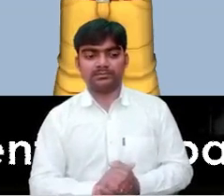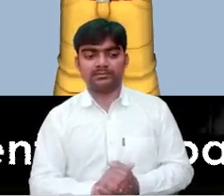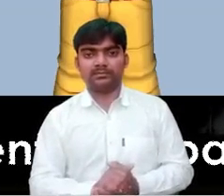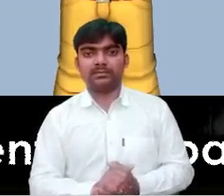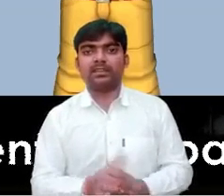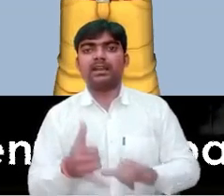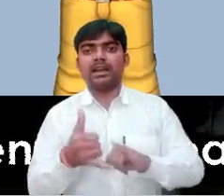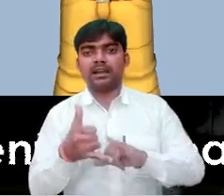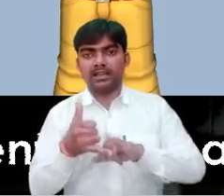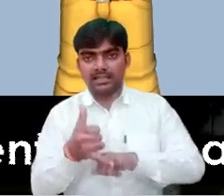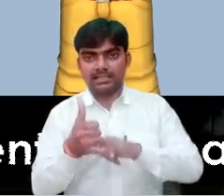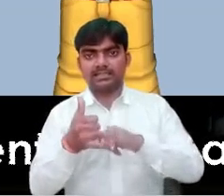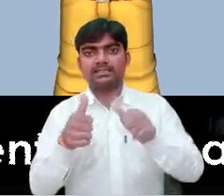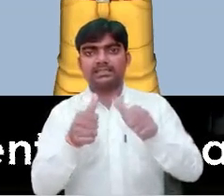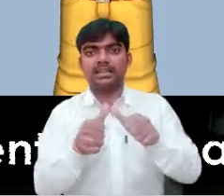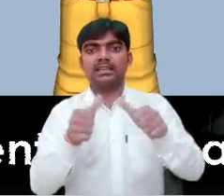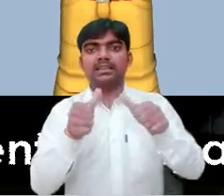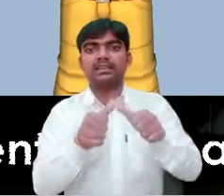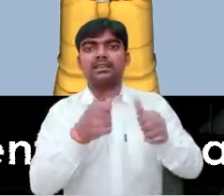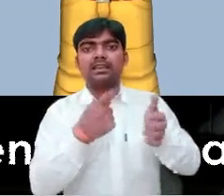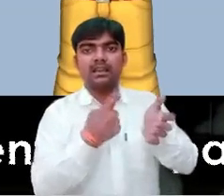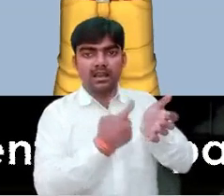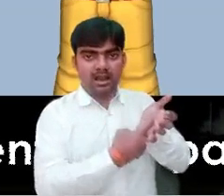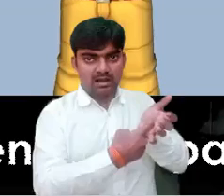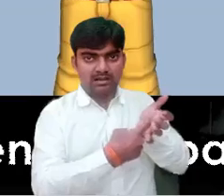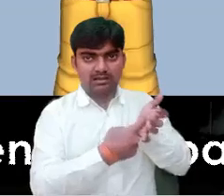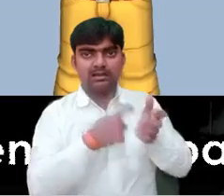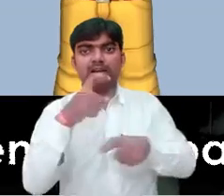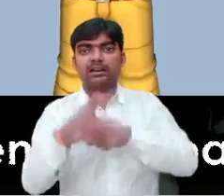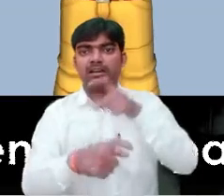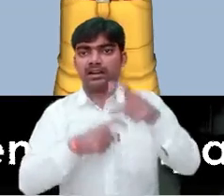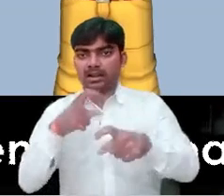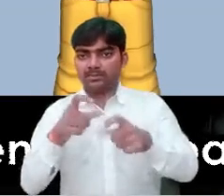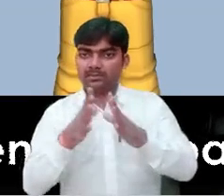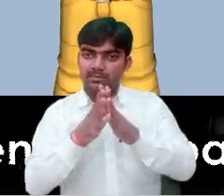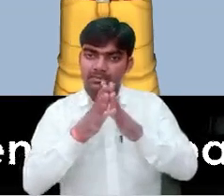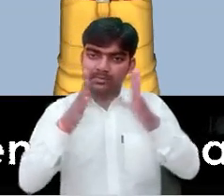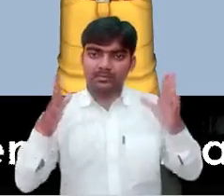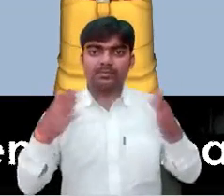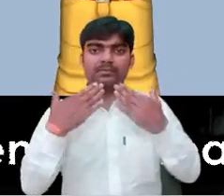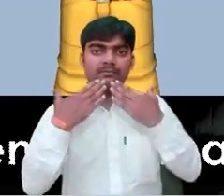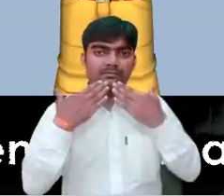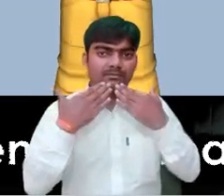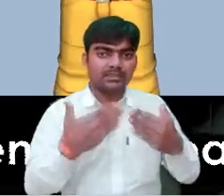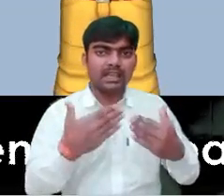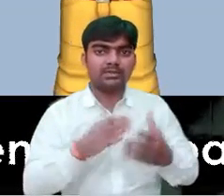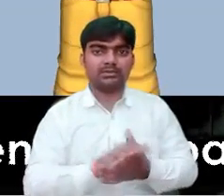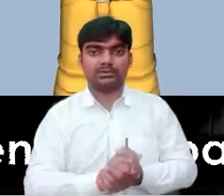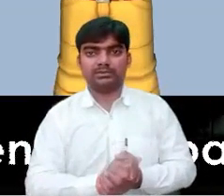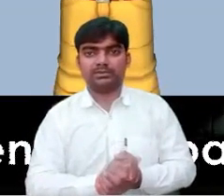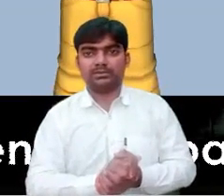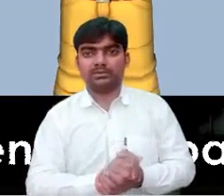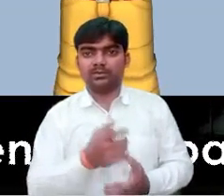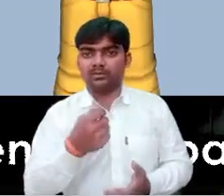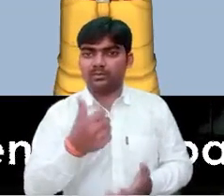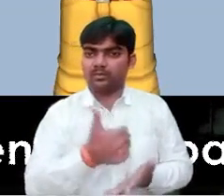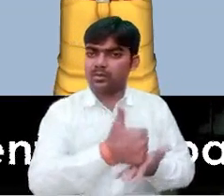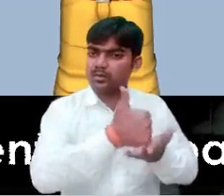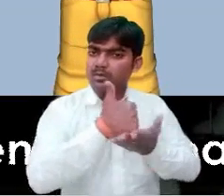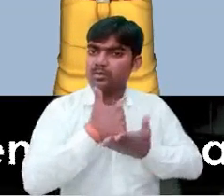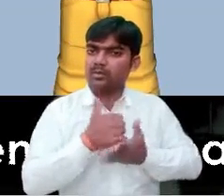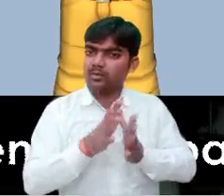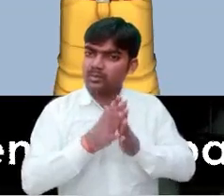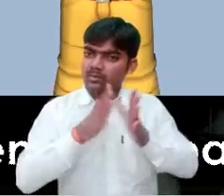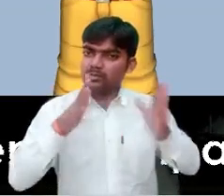Municipal Services Management Company, who has provided us with the grant to develop this announcement system for the